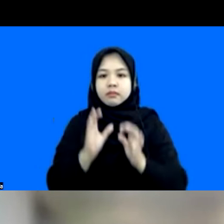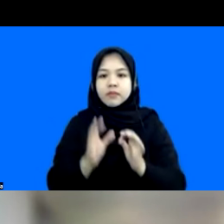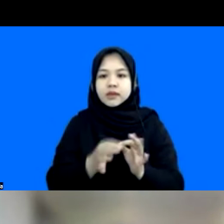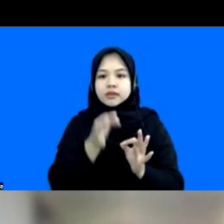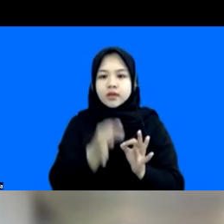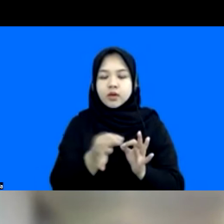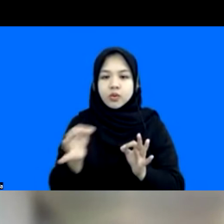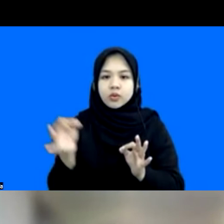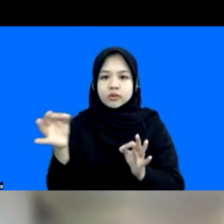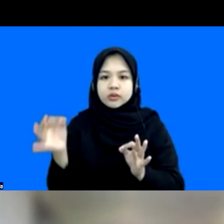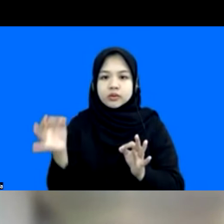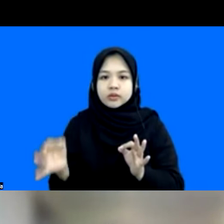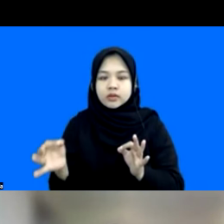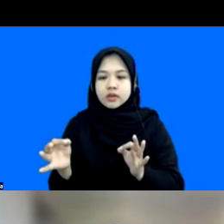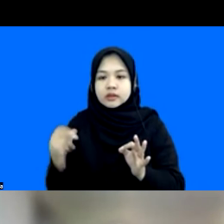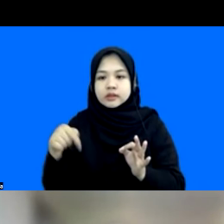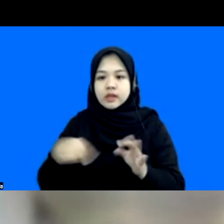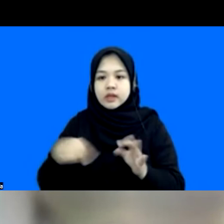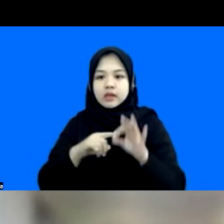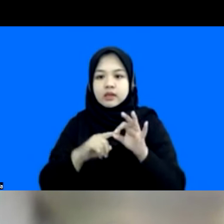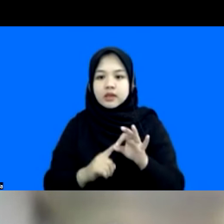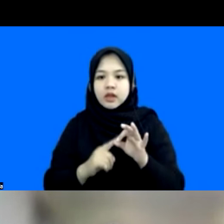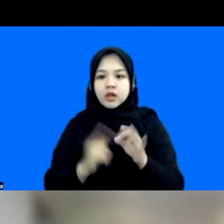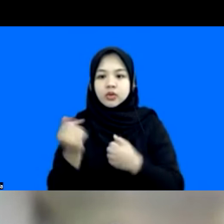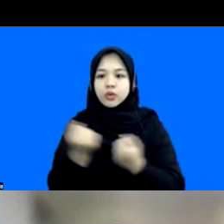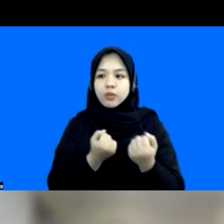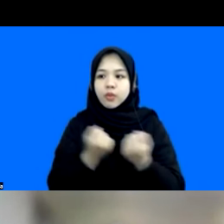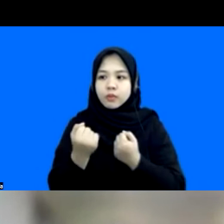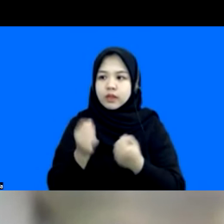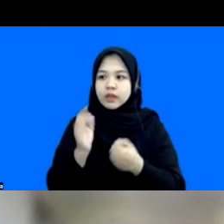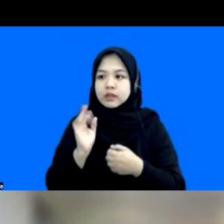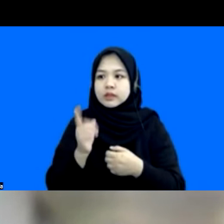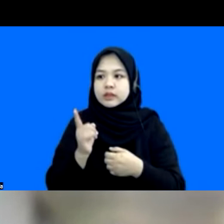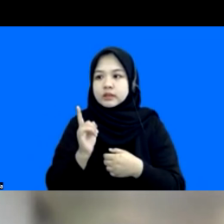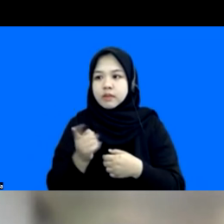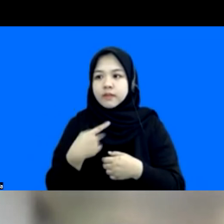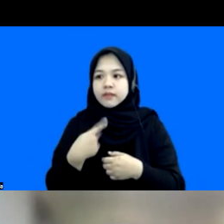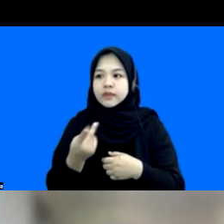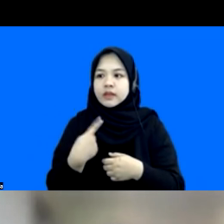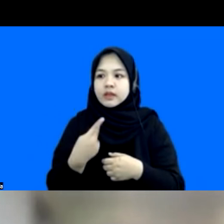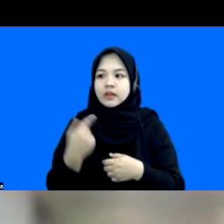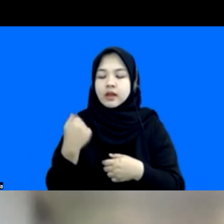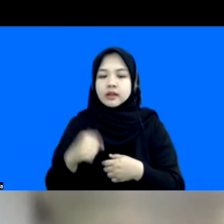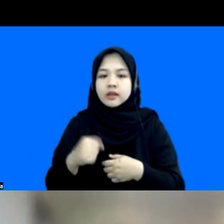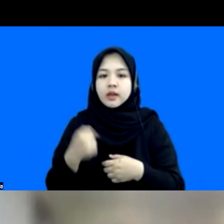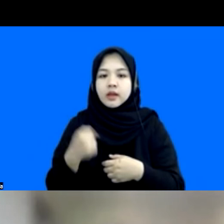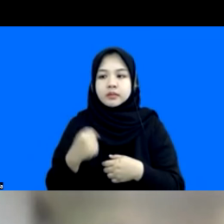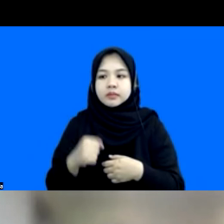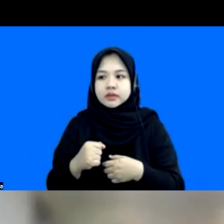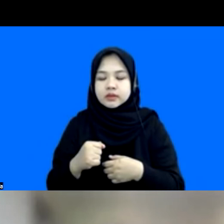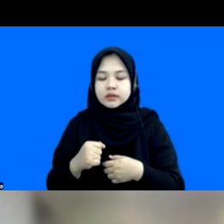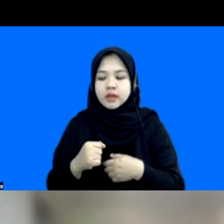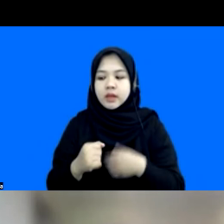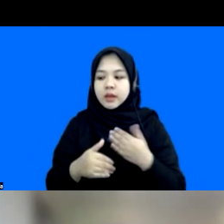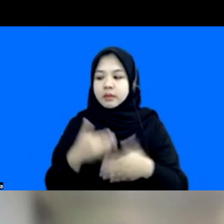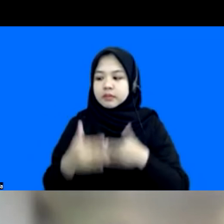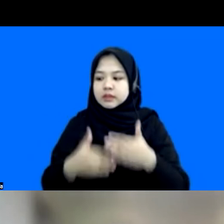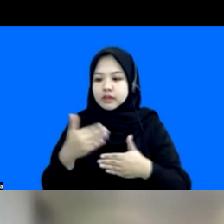mainly because the conditions for walking, cycling, and public transport are poor